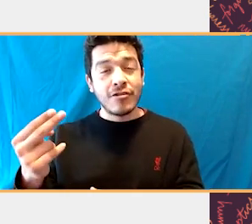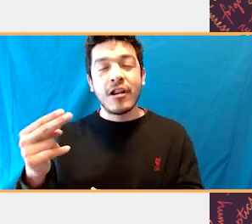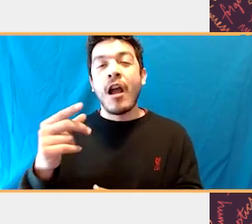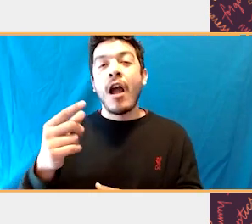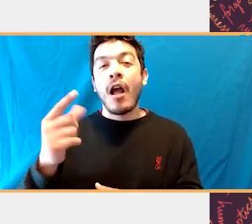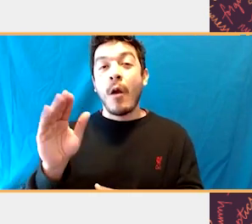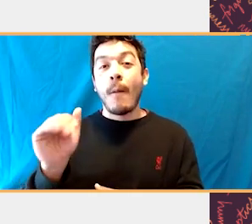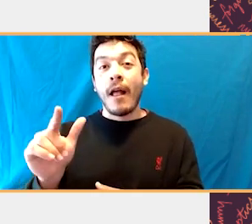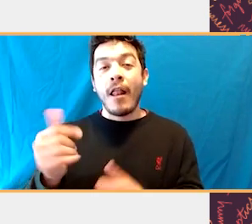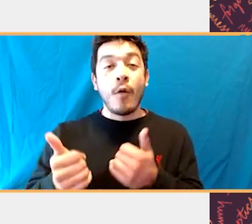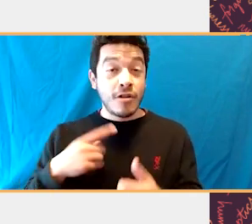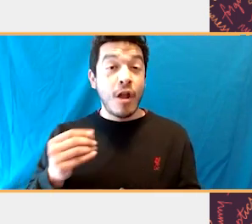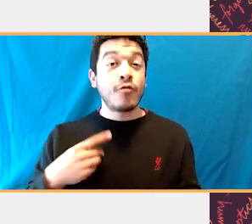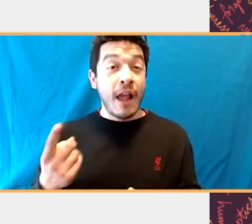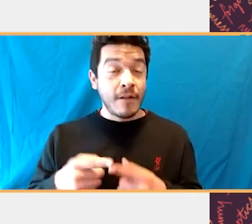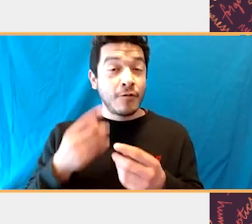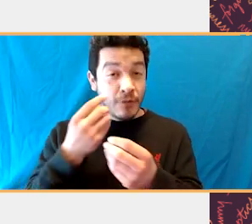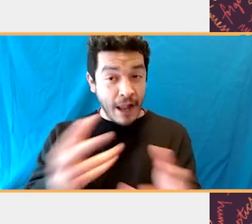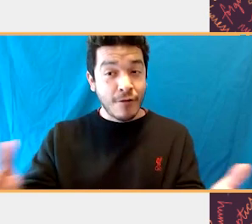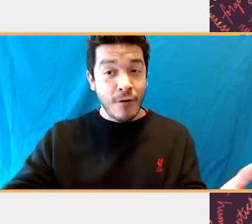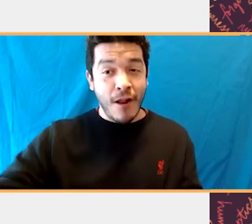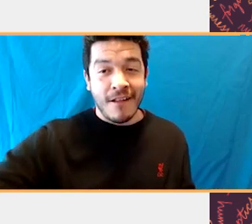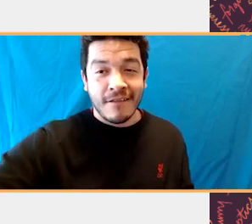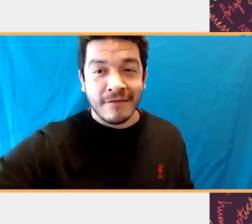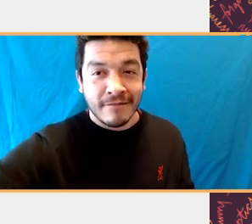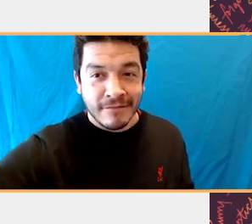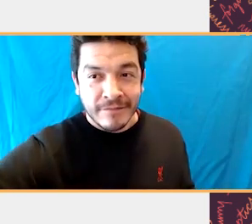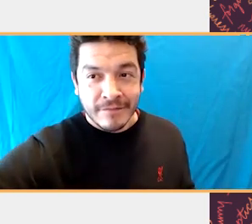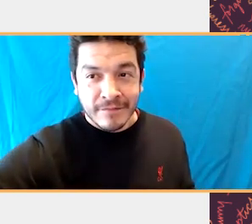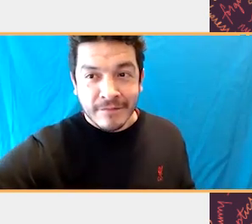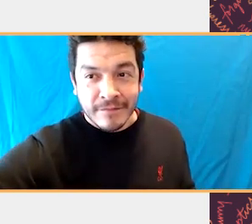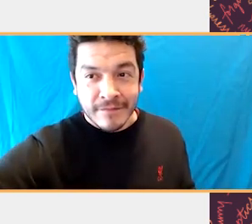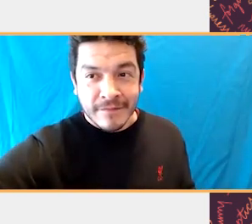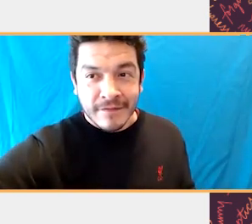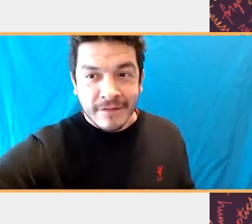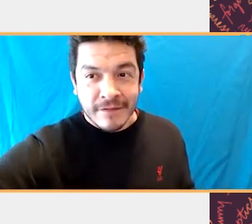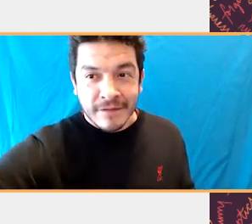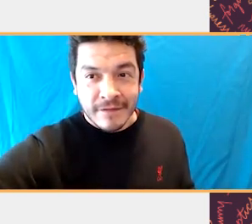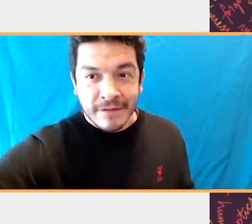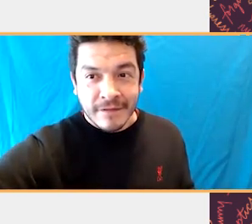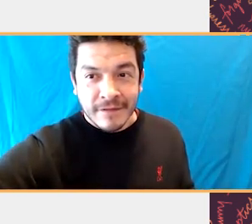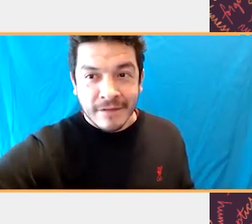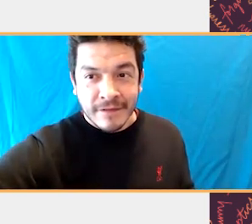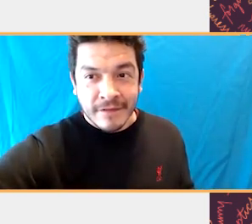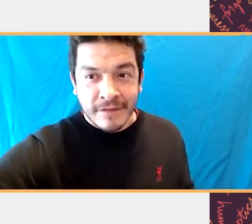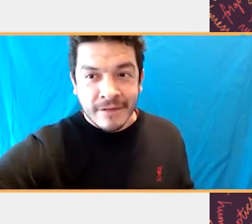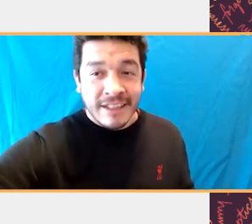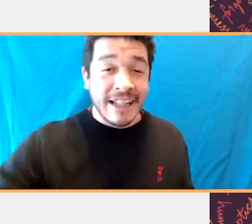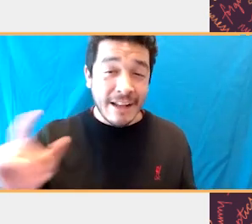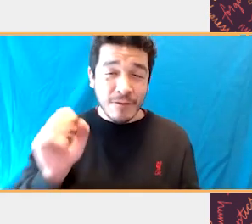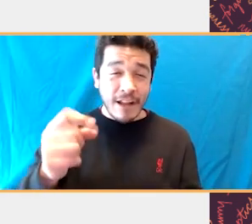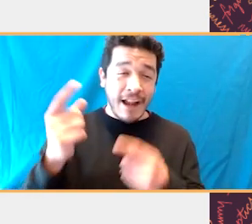have something to tell you all. If you could just lean in a little closer. This